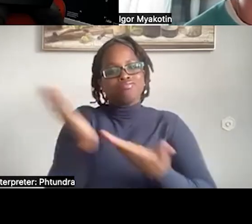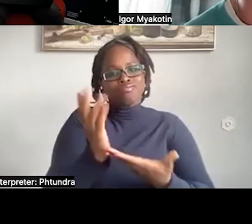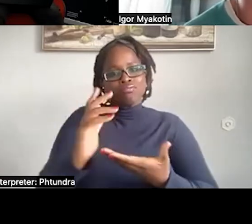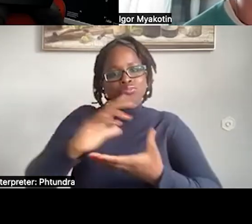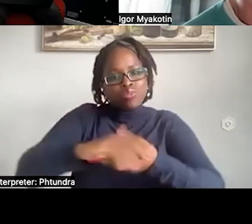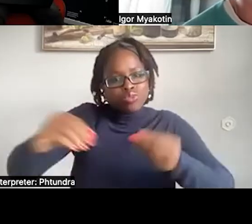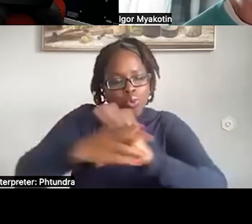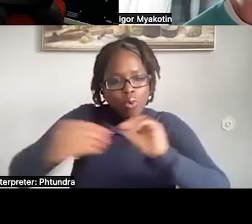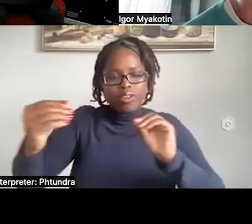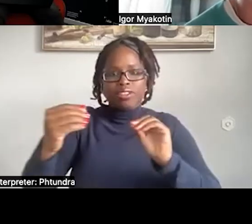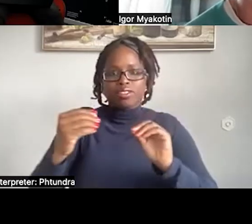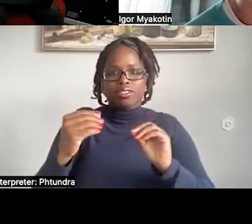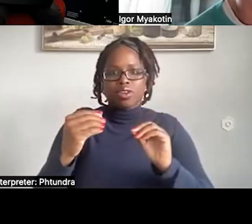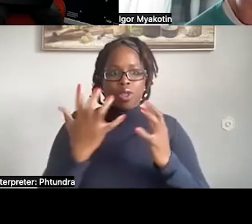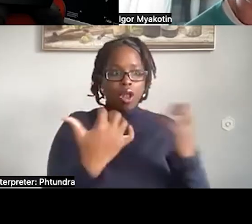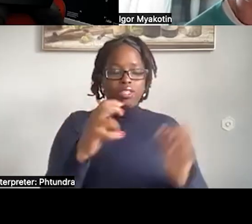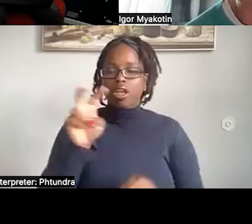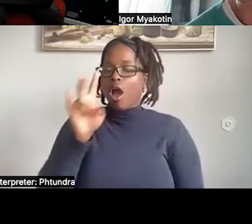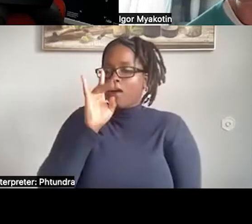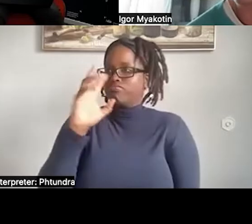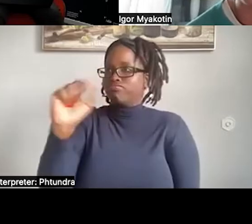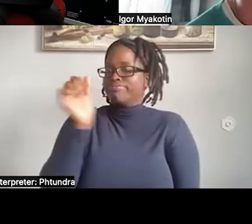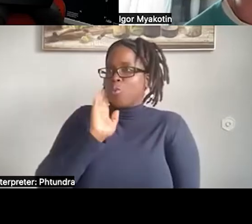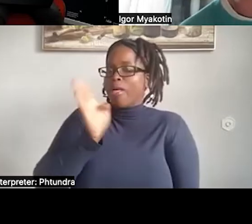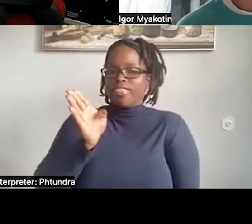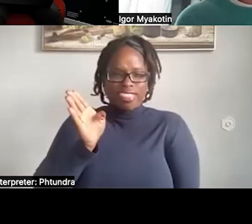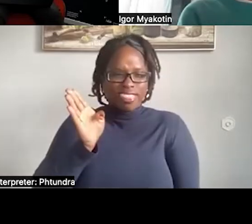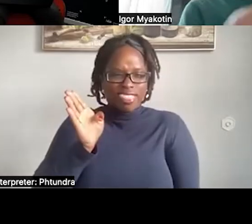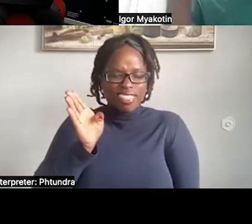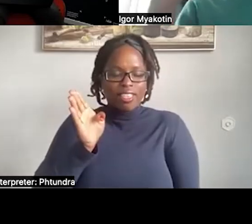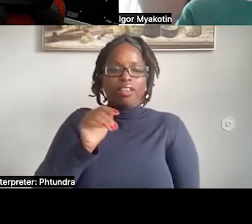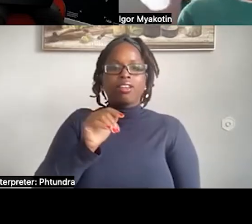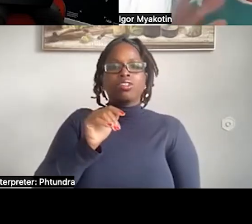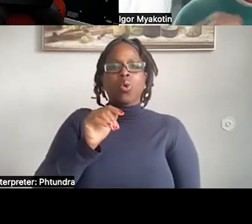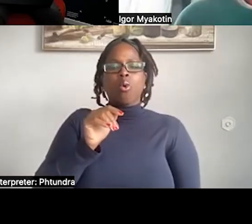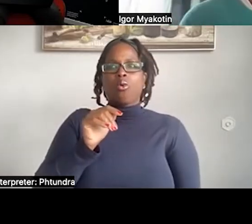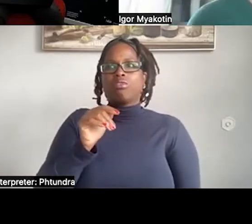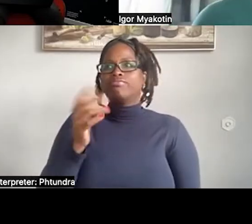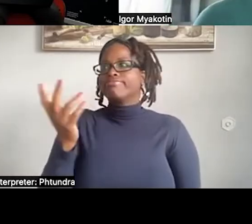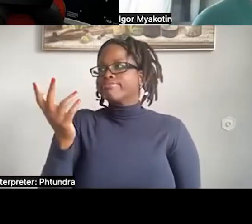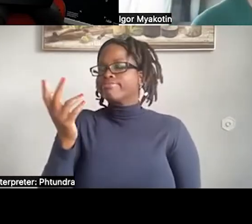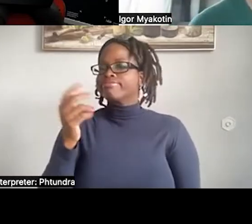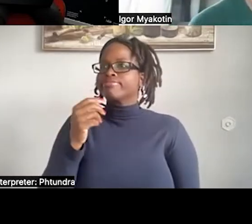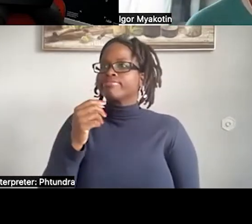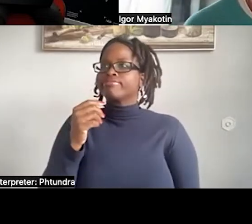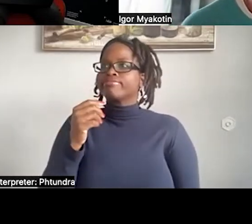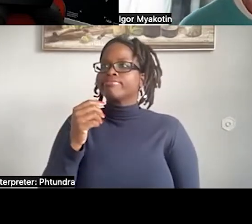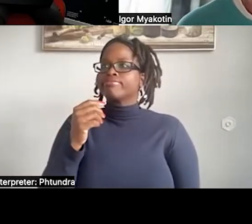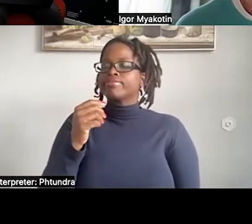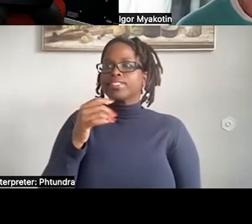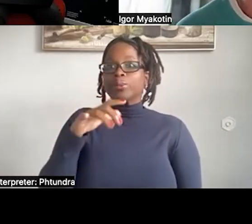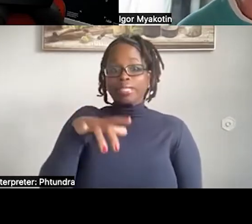attention immediately, maybe you create, I don't know, more around than just showing the